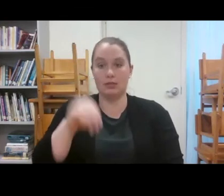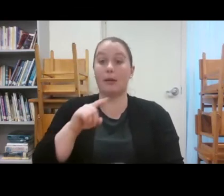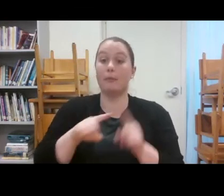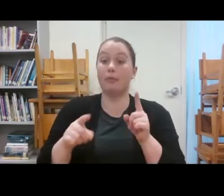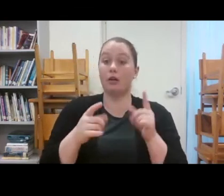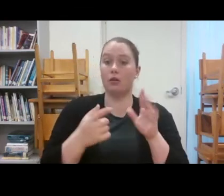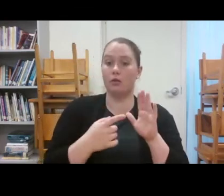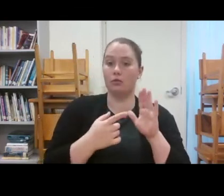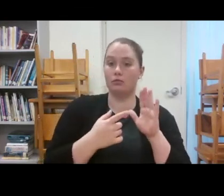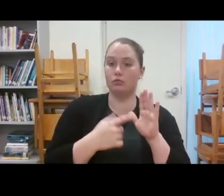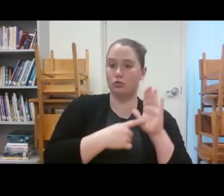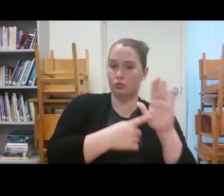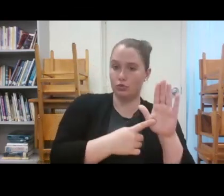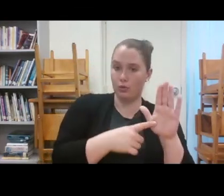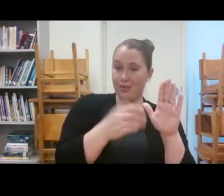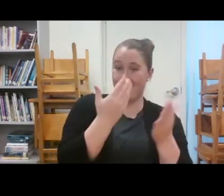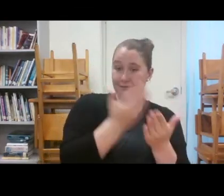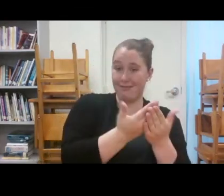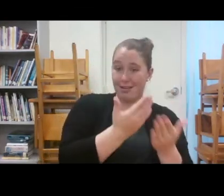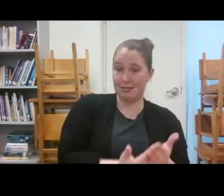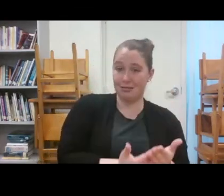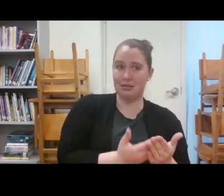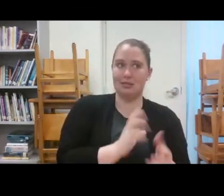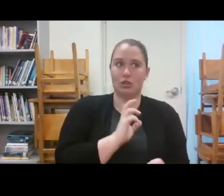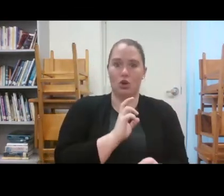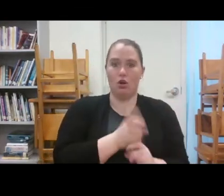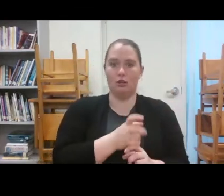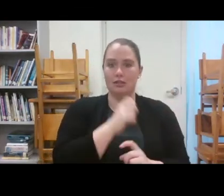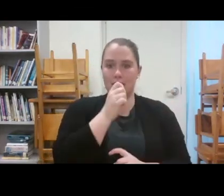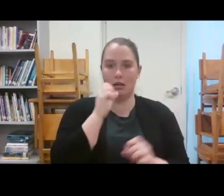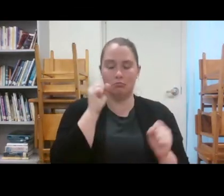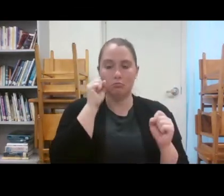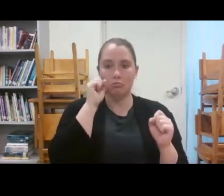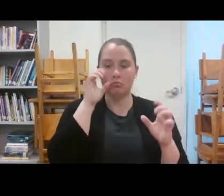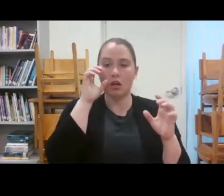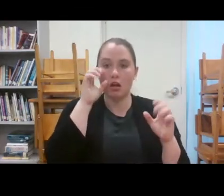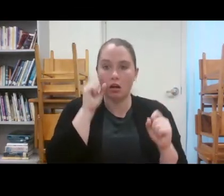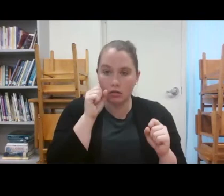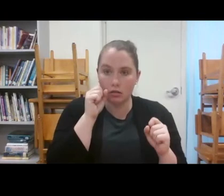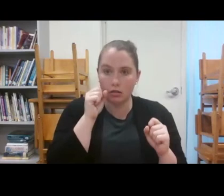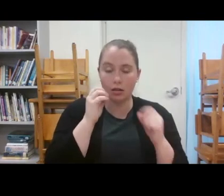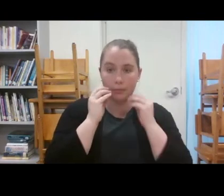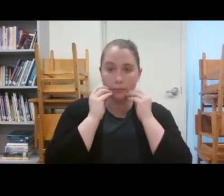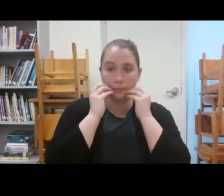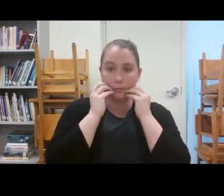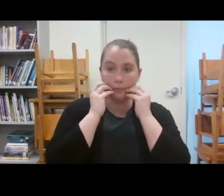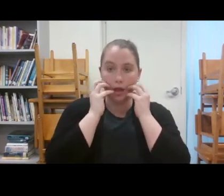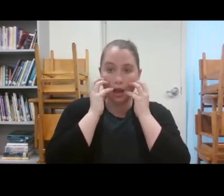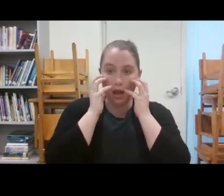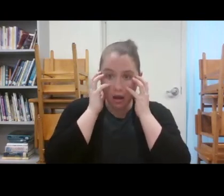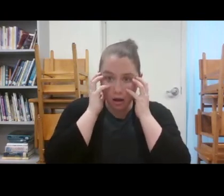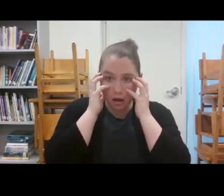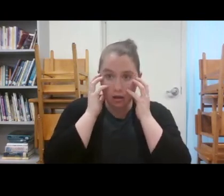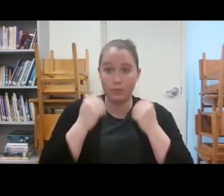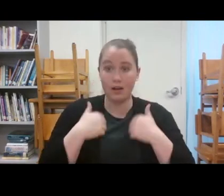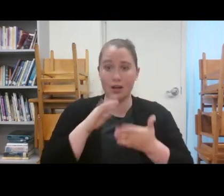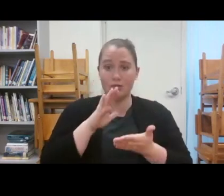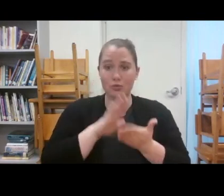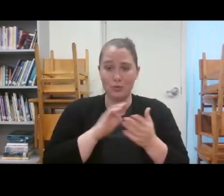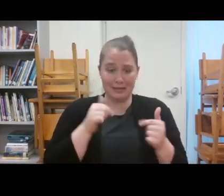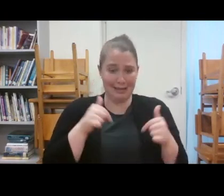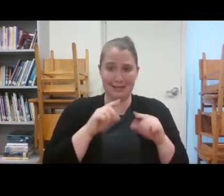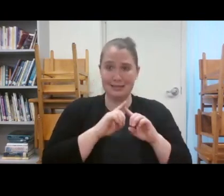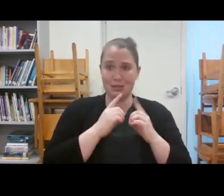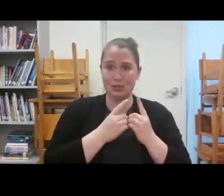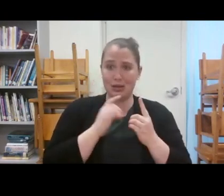facts, it's hard not to just be shocked and embarrassed that we have schools in this district that are in